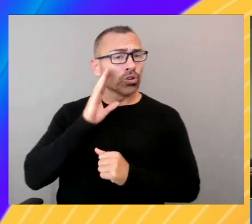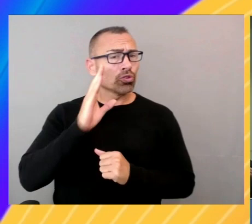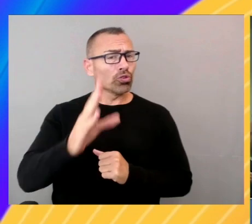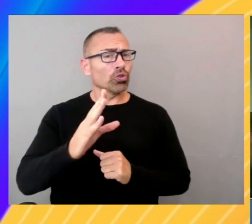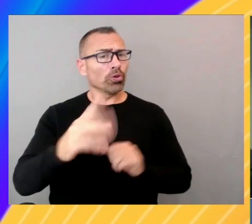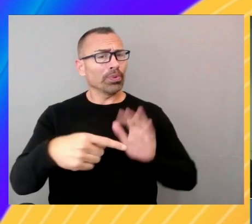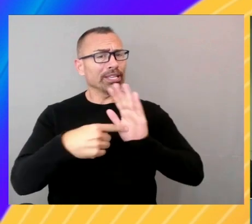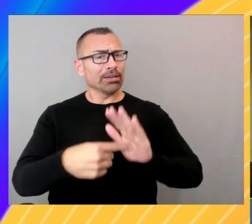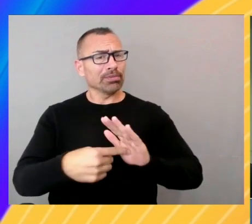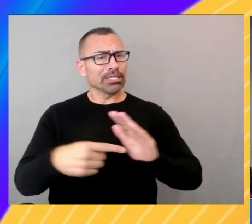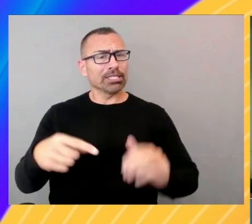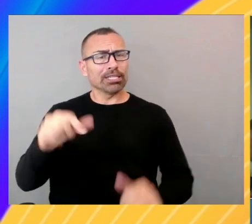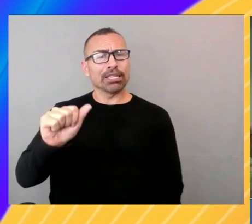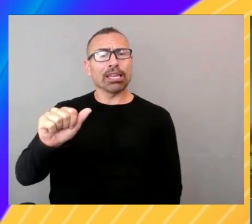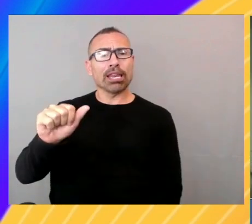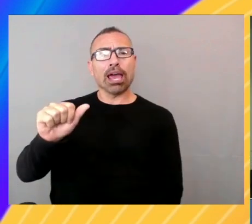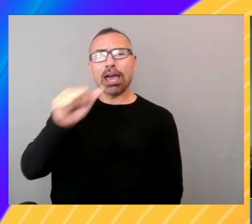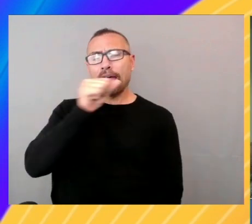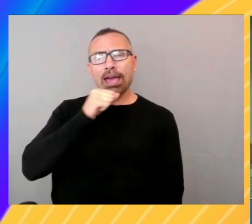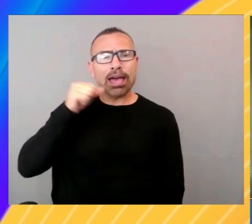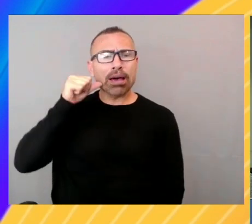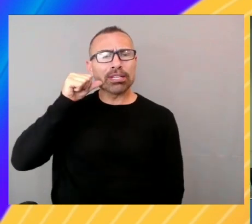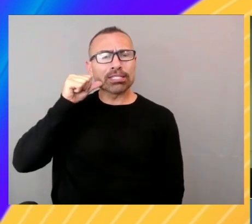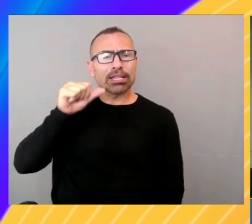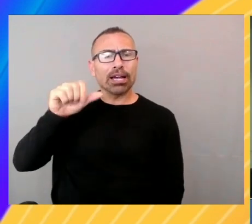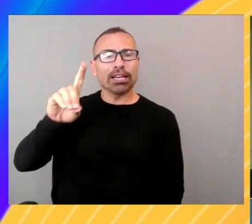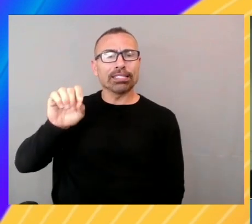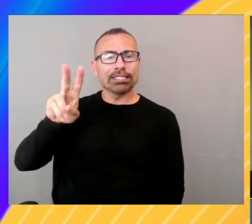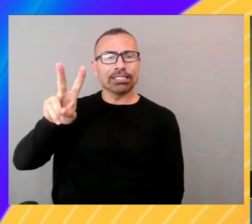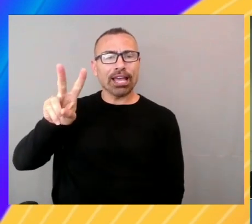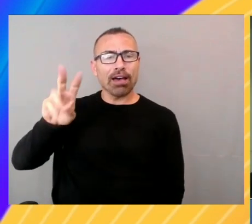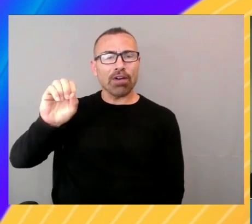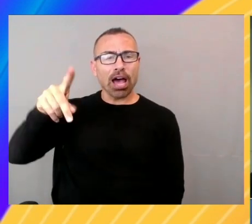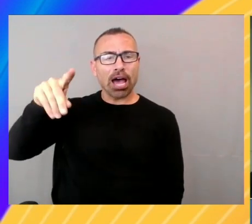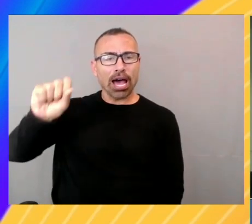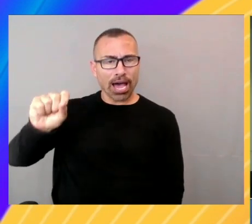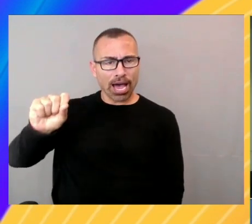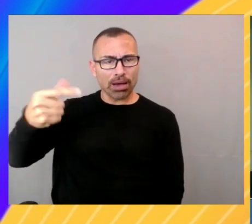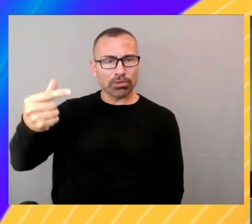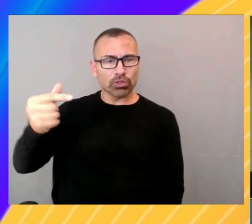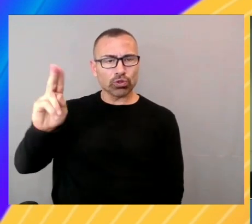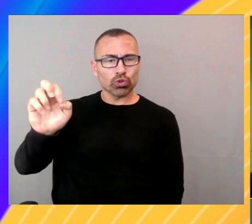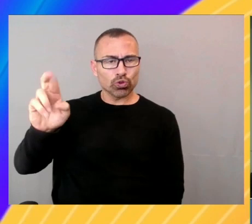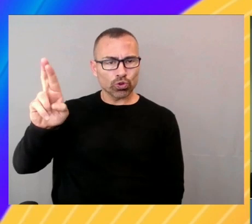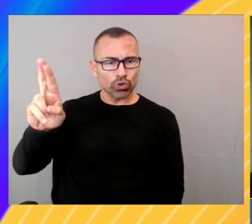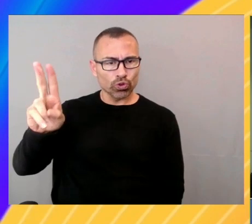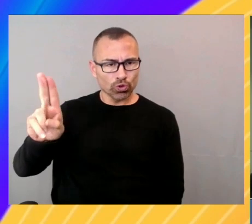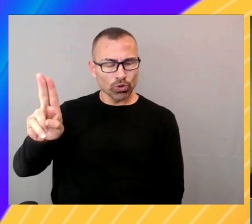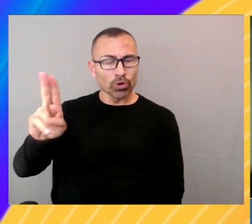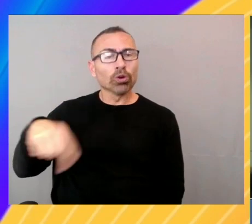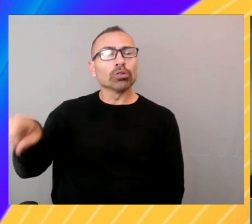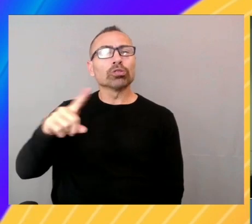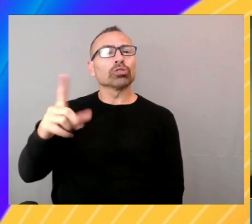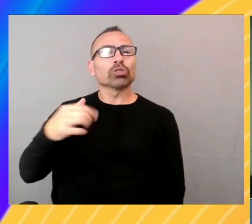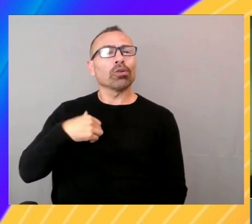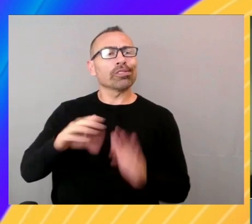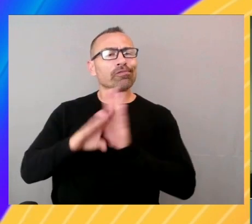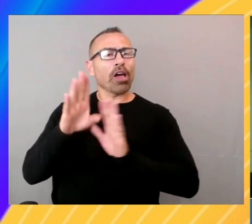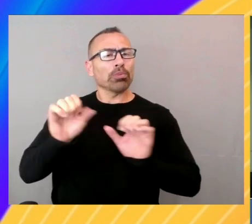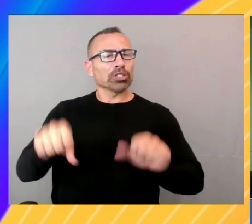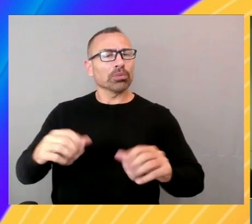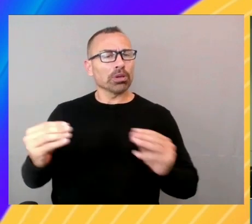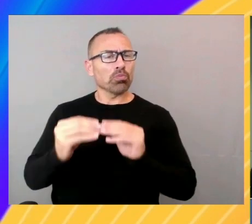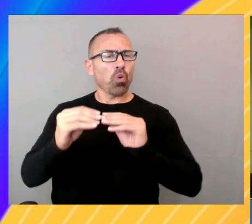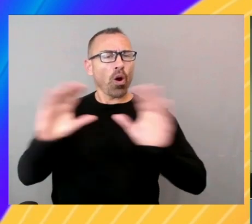Amazon DevOps Guru can help developers be more proactive with their workloads and understand, is there a pending risk